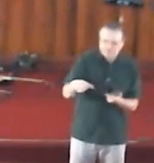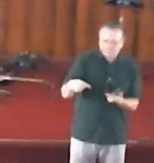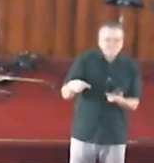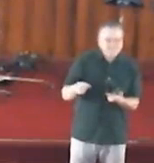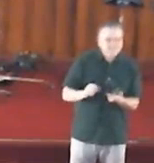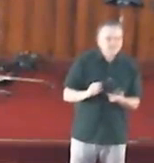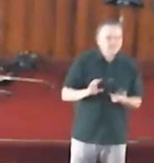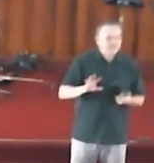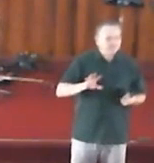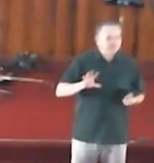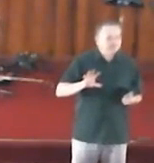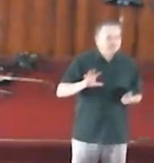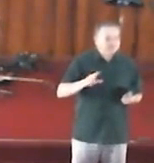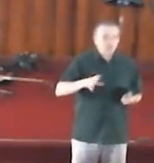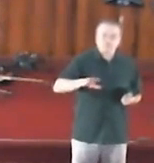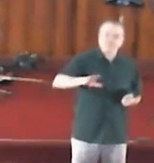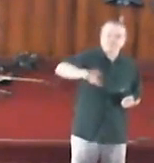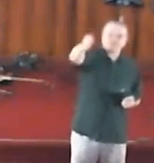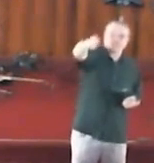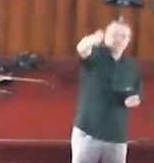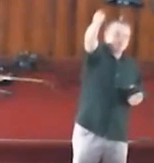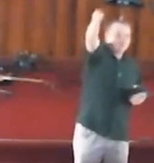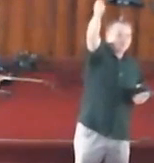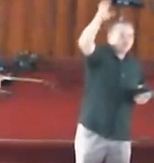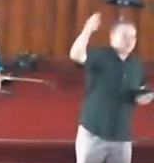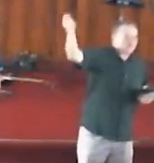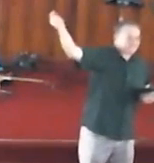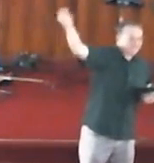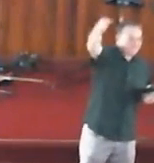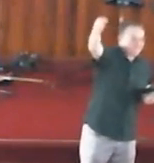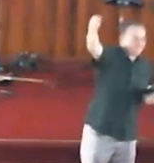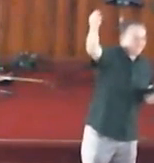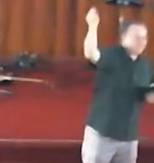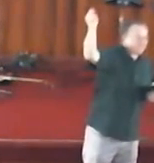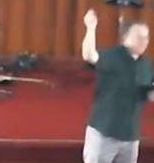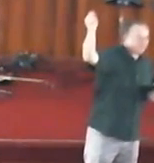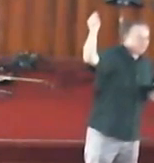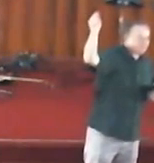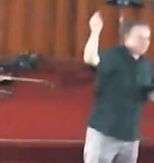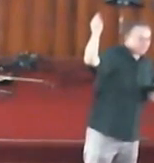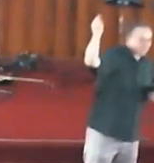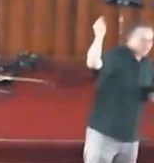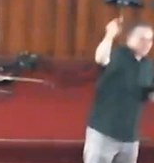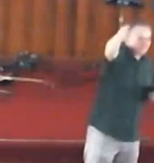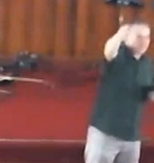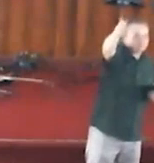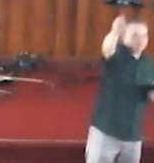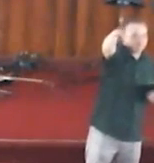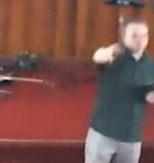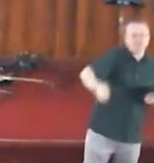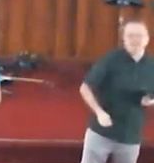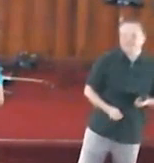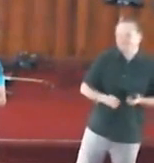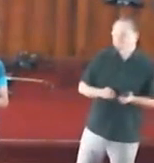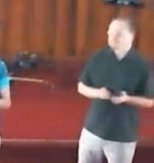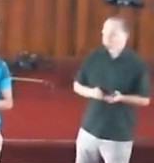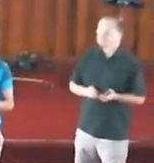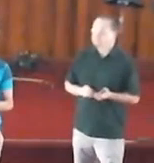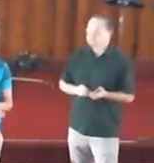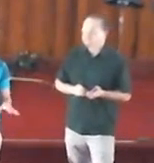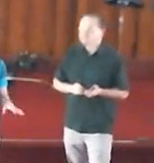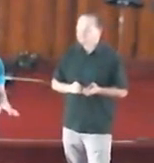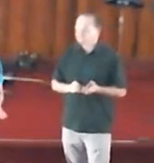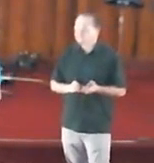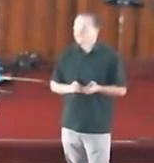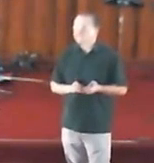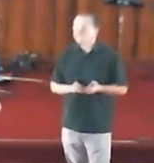una llave a un papelote y lo estaba volando para tratar de que un relámpago lo pegara. He wasn't